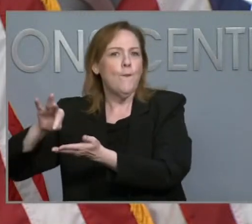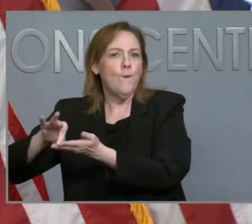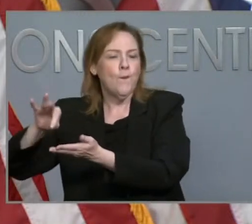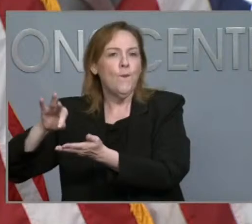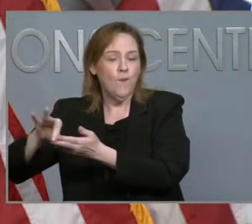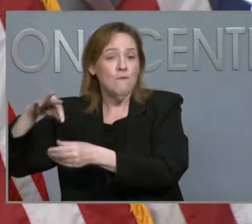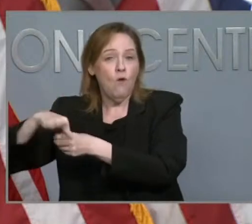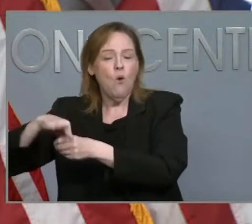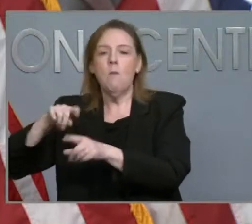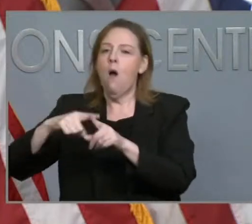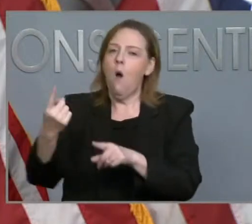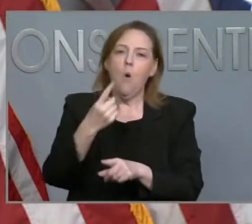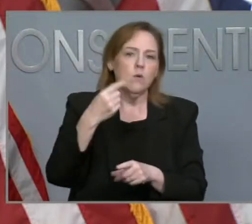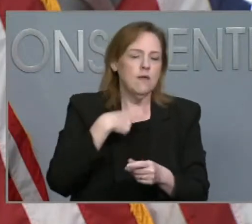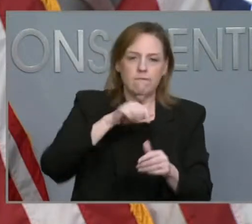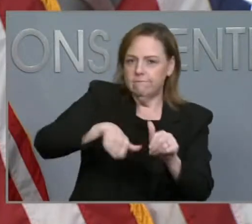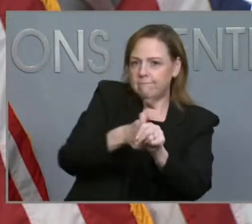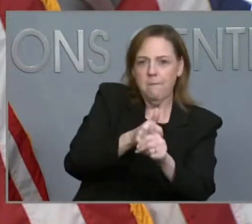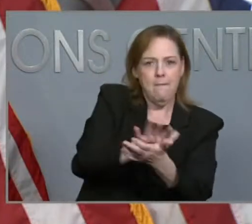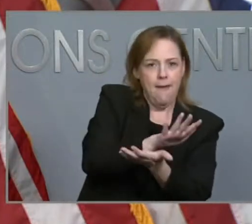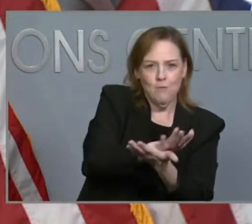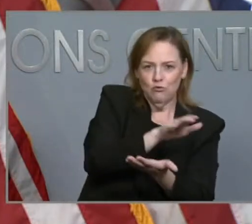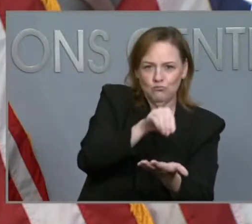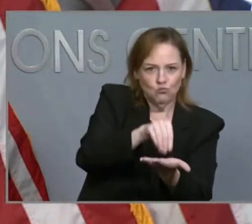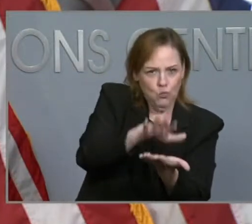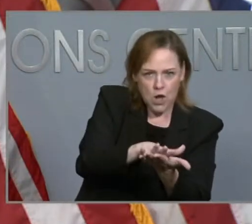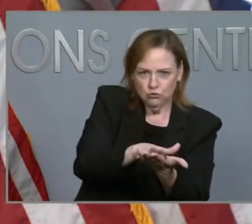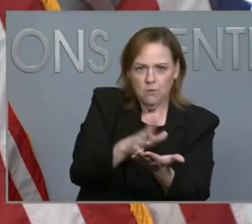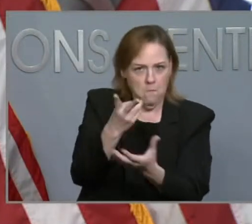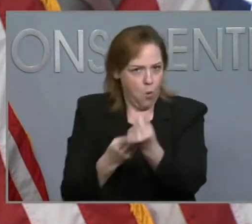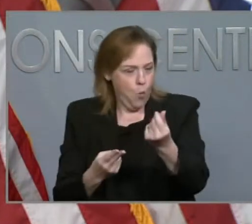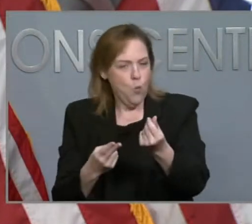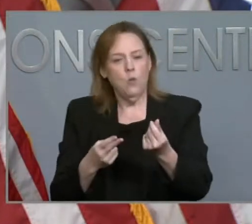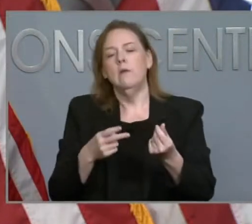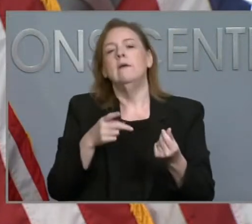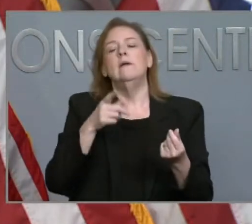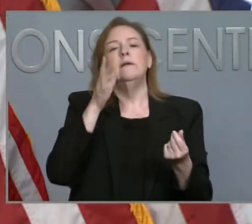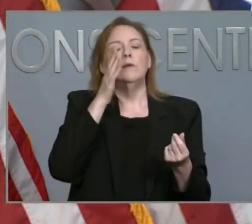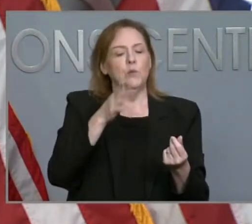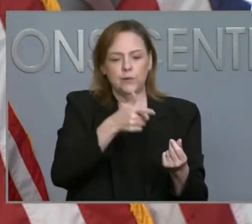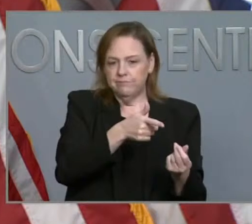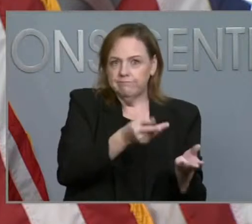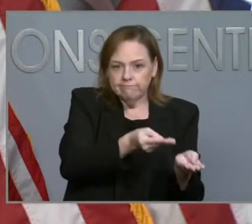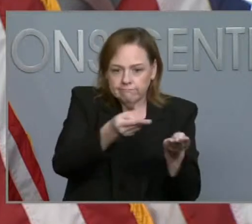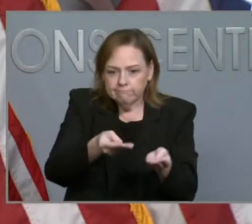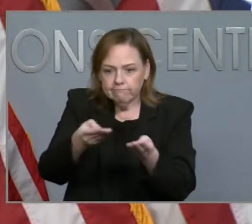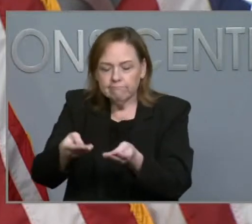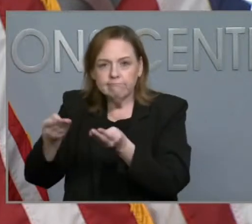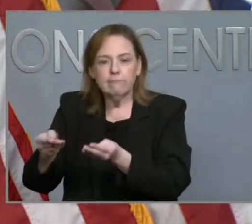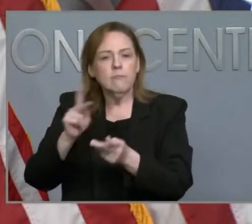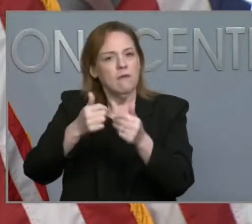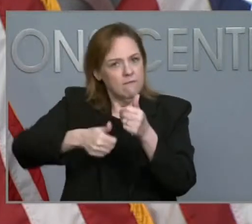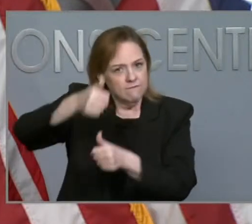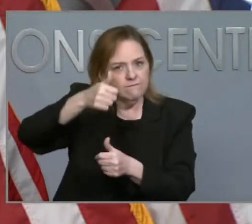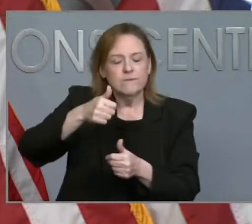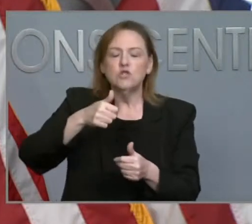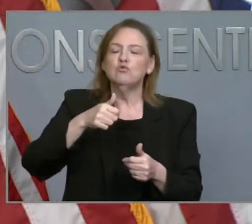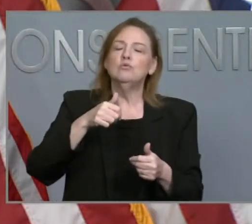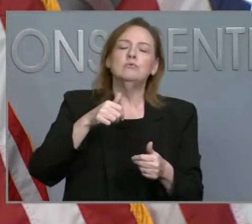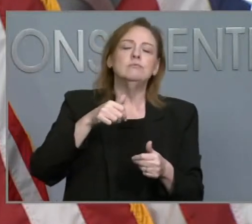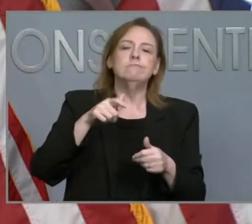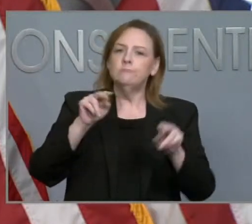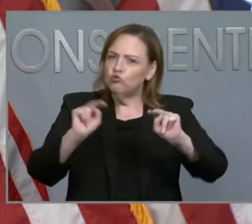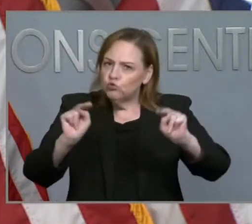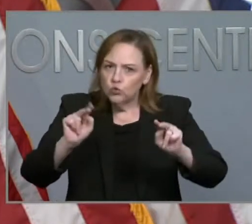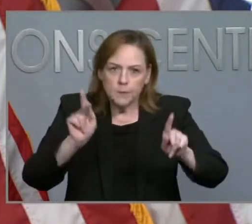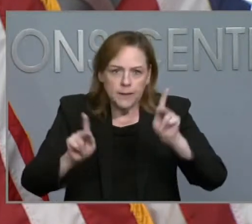record. And all of that will be transported securely following chain of custody. These are bipartisan officials who have taken oaths to serve